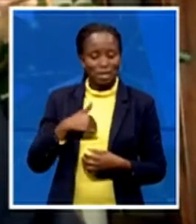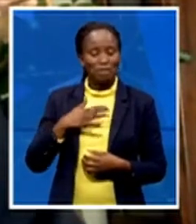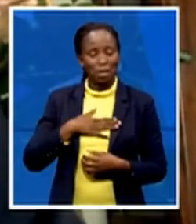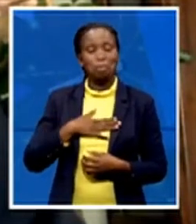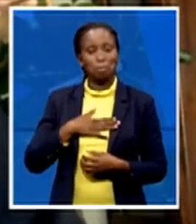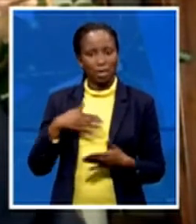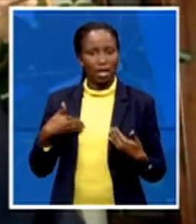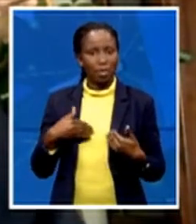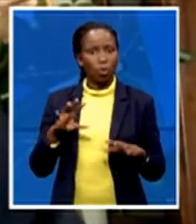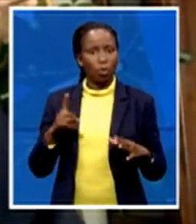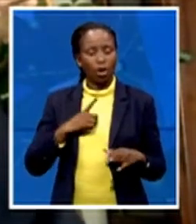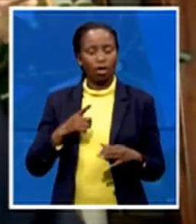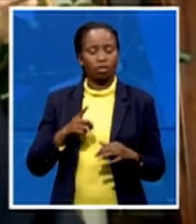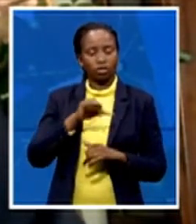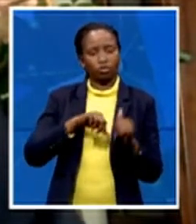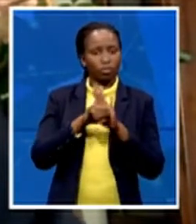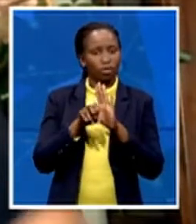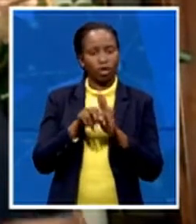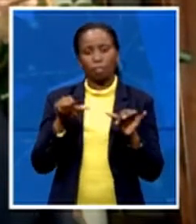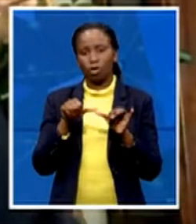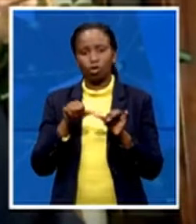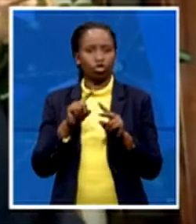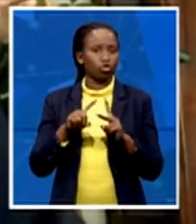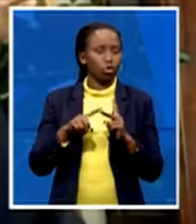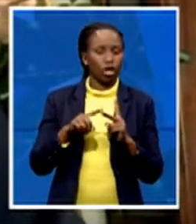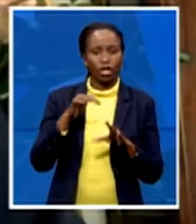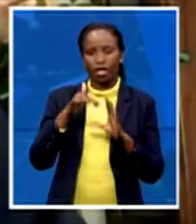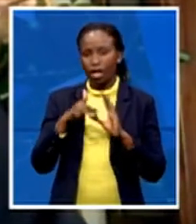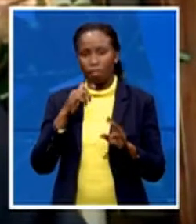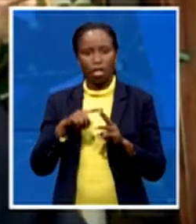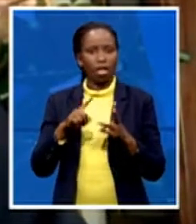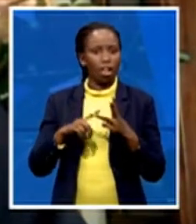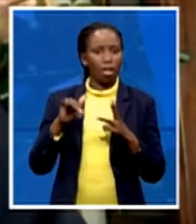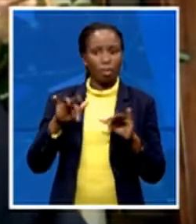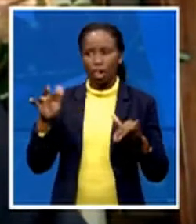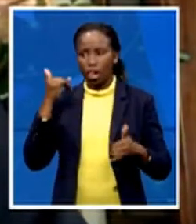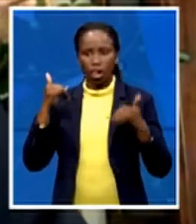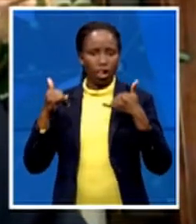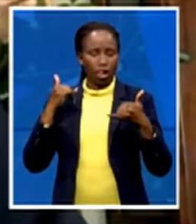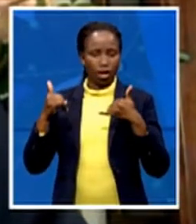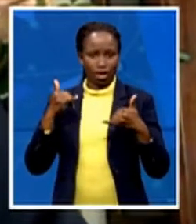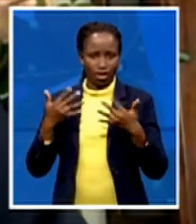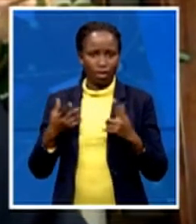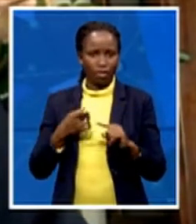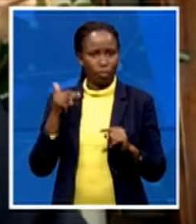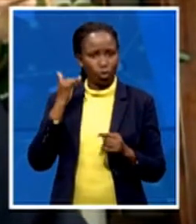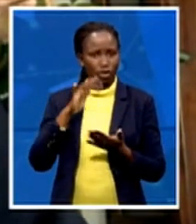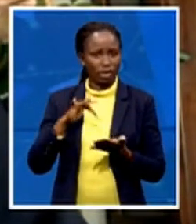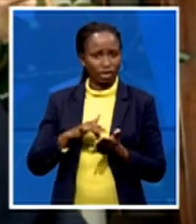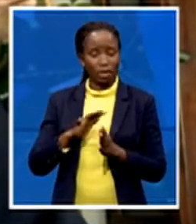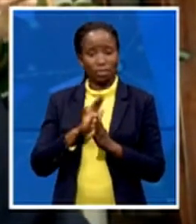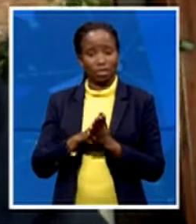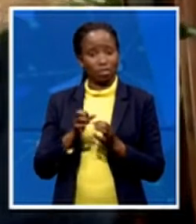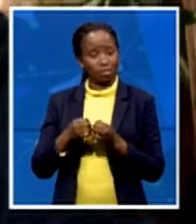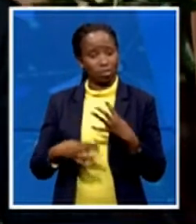the calls that I'm getting, and I'm picking it up across our call centers, etc., and of course the individuals